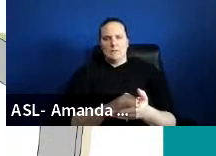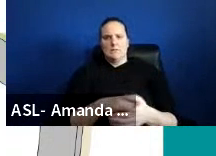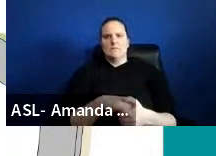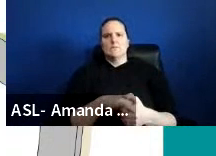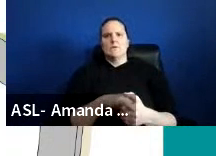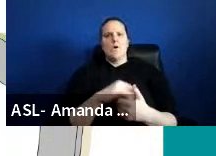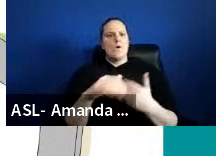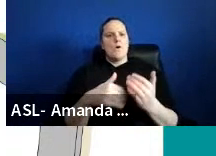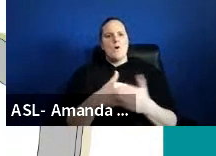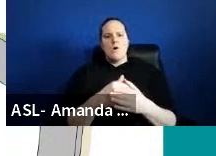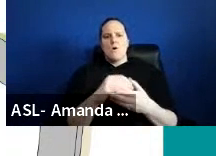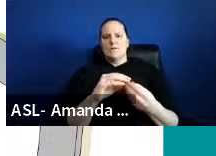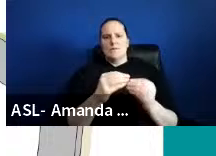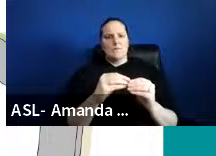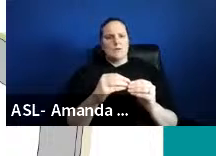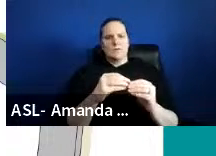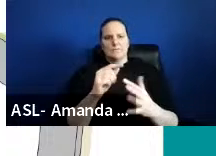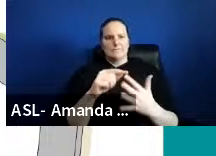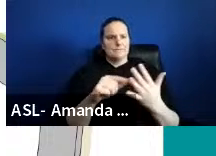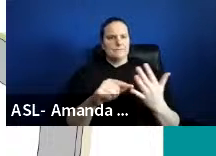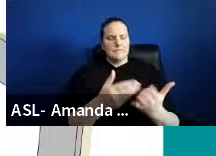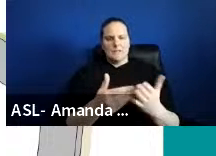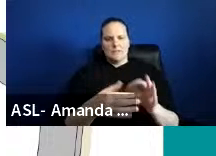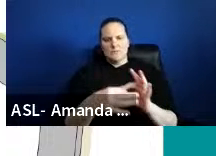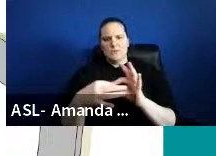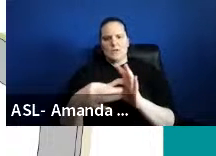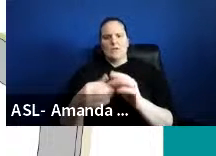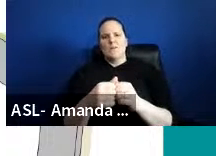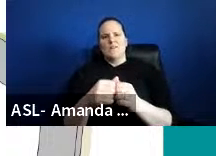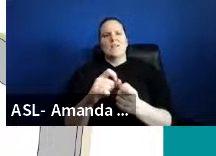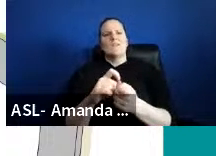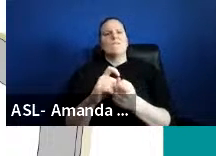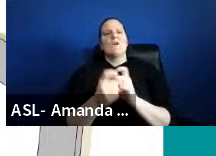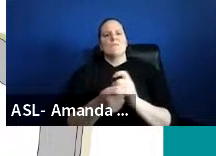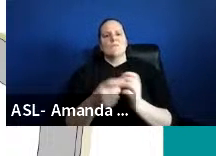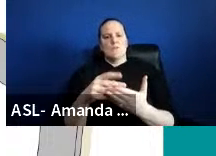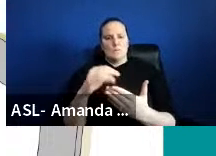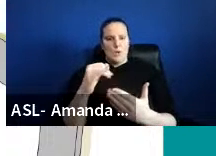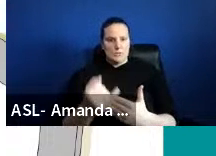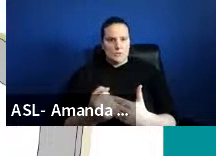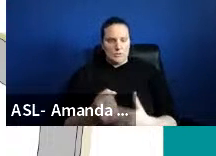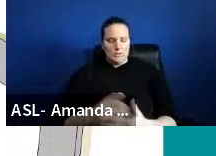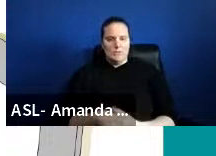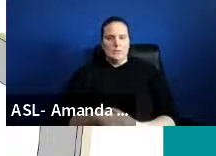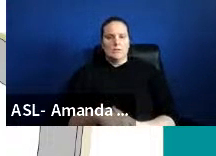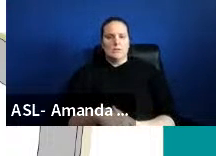whole number of external things or surrounding context things are evolving in the project. But